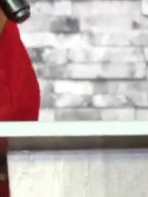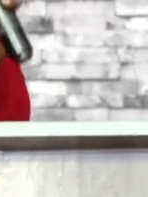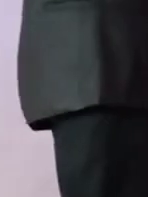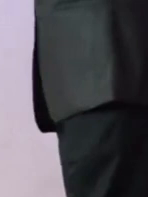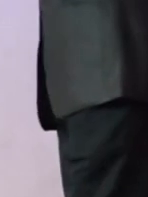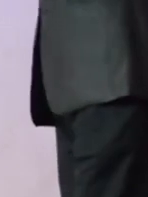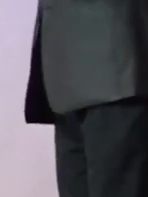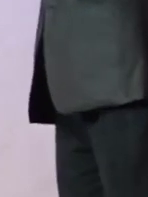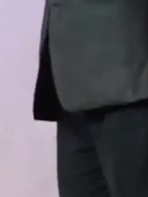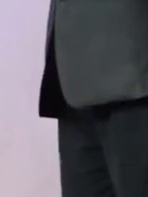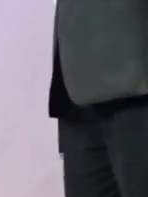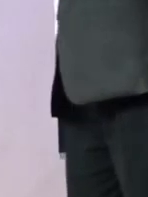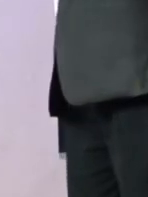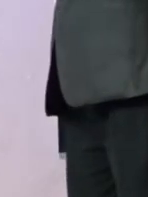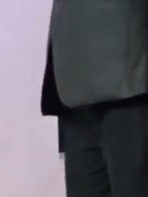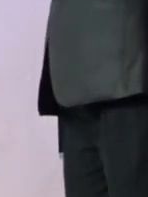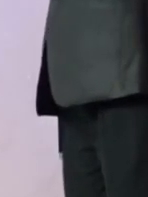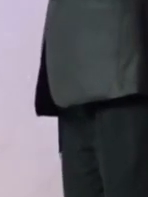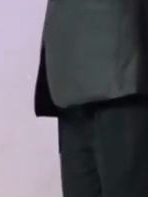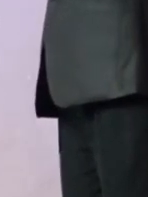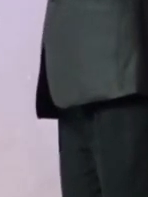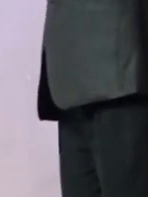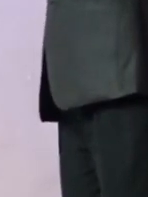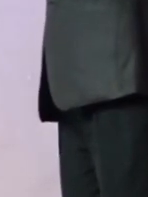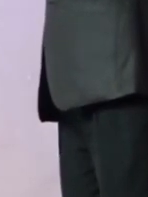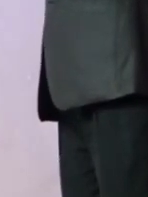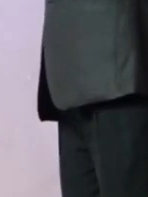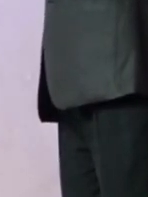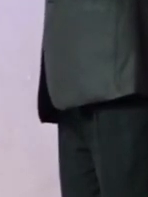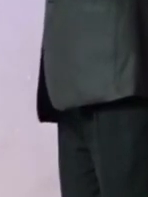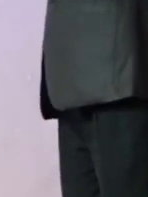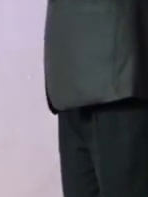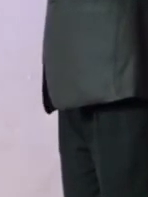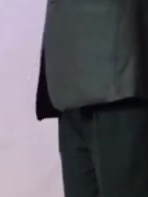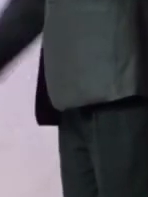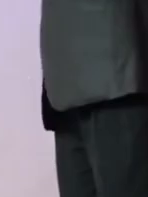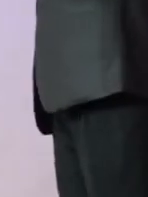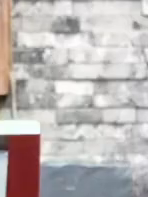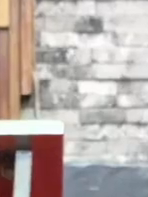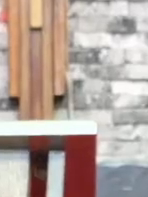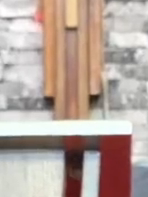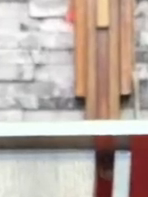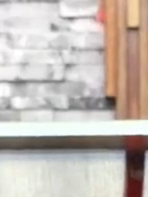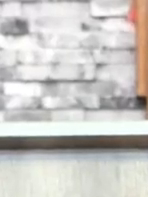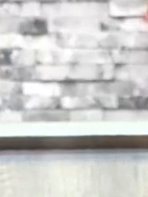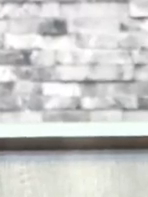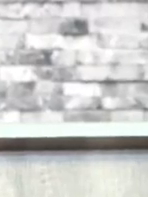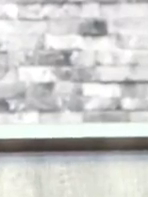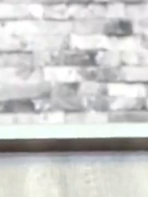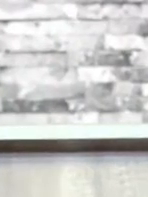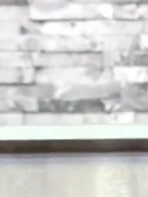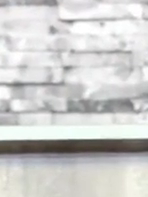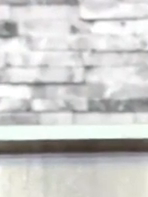have heard about Obama? Ni wangapi wamesikia kuhusu Obama? At least many of us now. Sasa wengi wetu wanaonekana wamesikia. How many